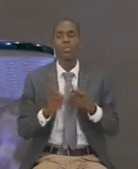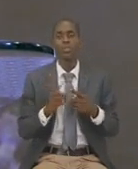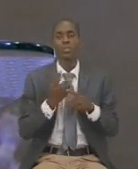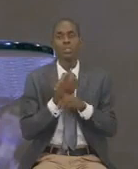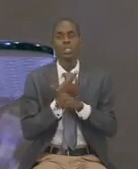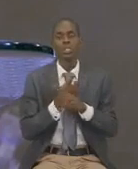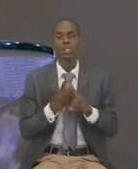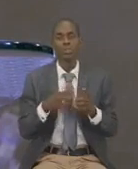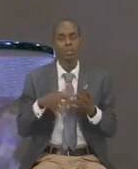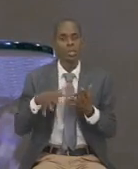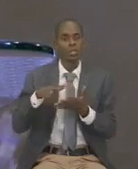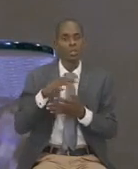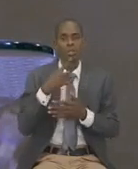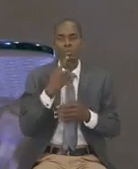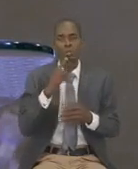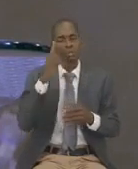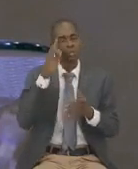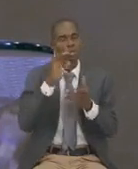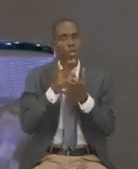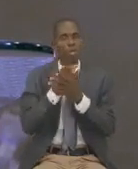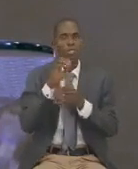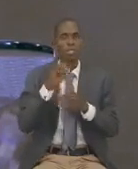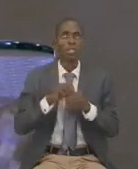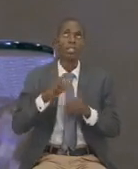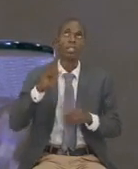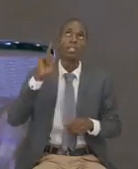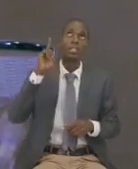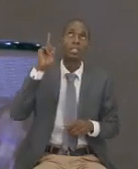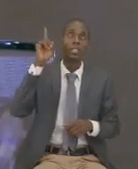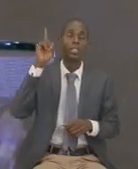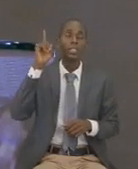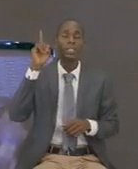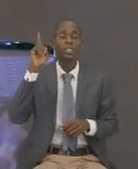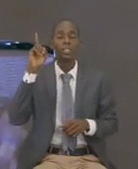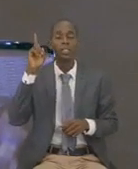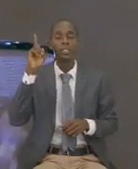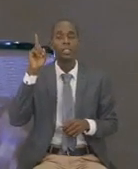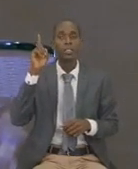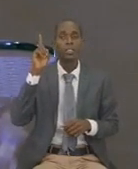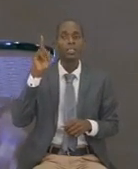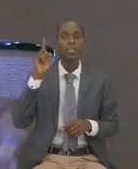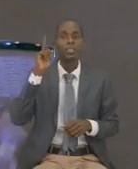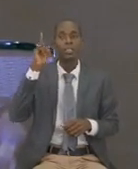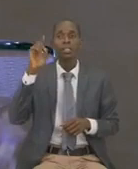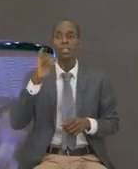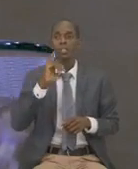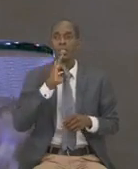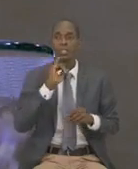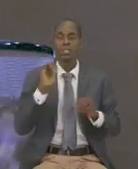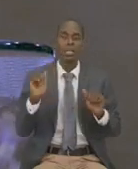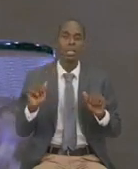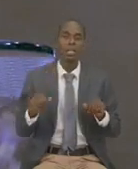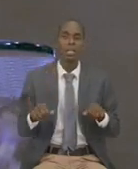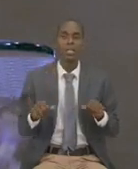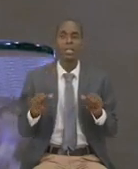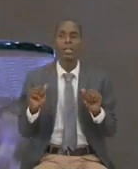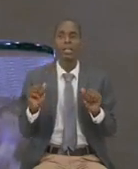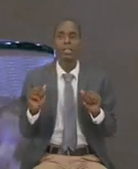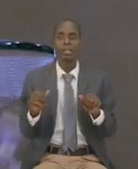able, to deliver those who trust in him. He is